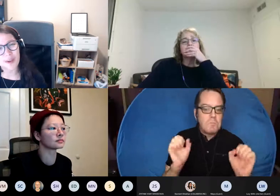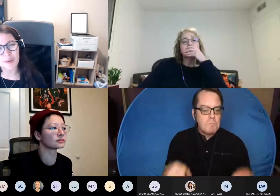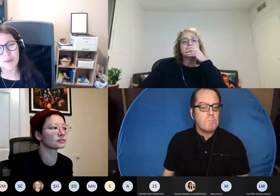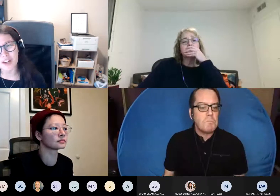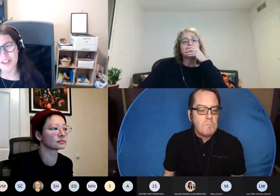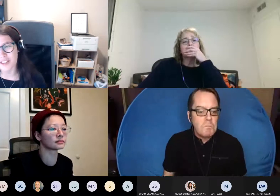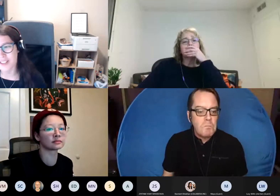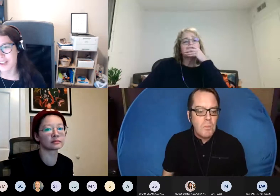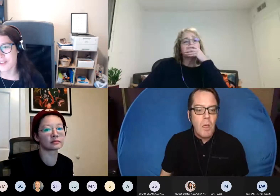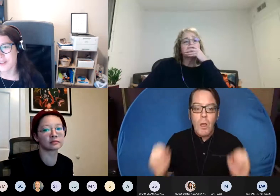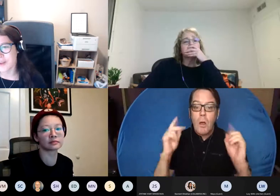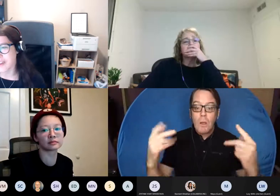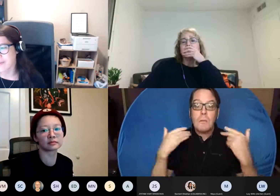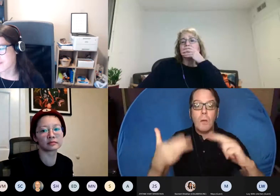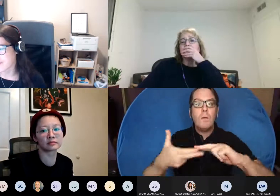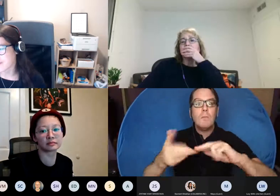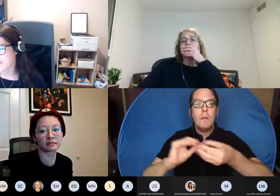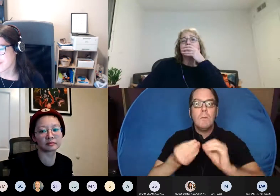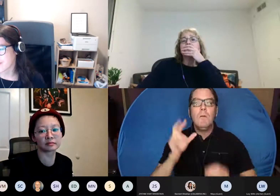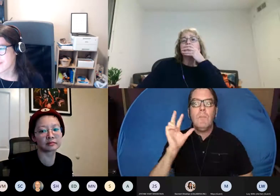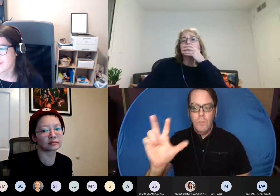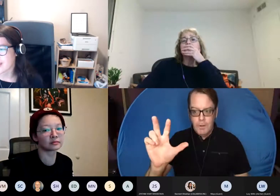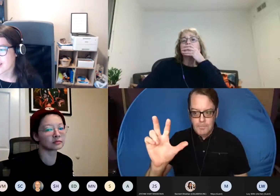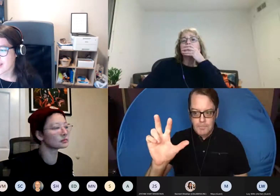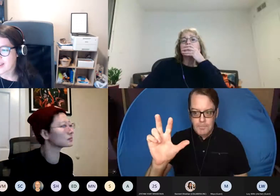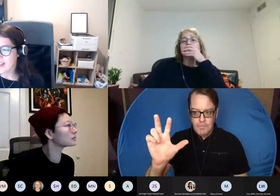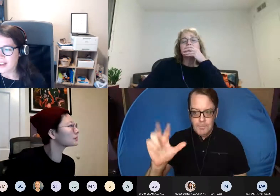On that, I think we'll move on to slide 3.